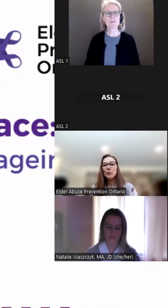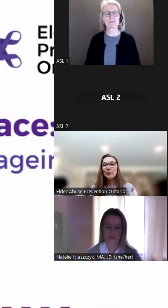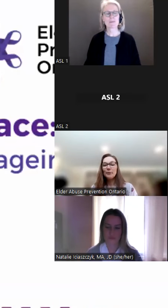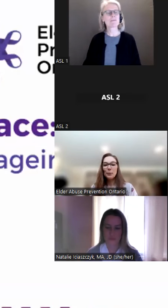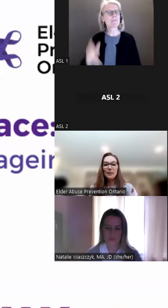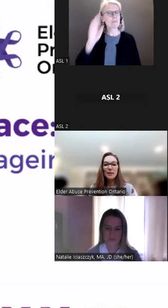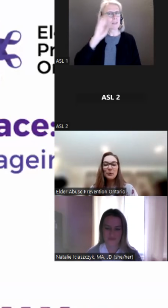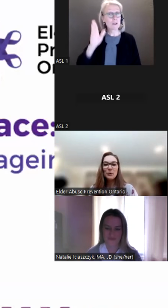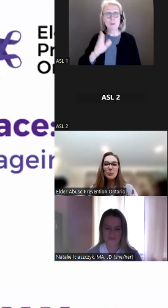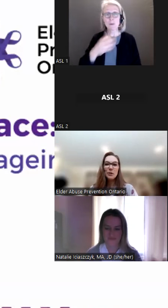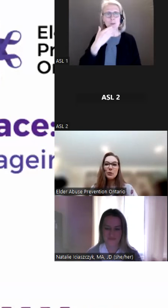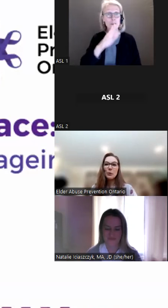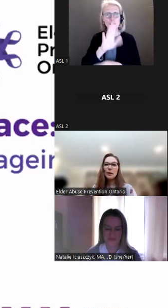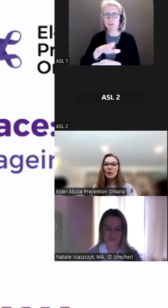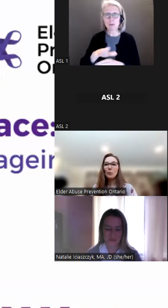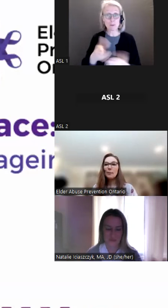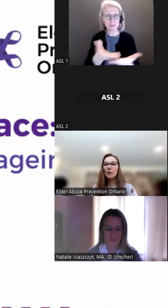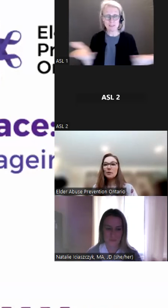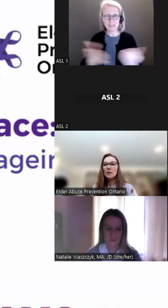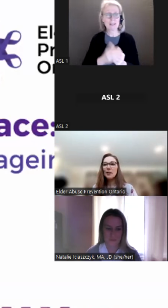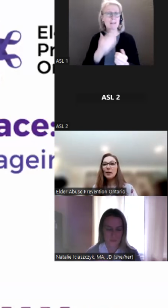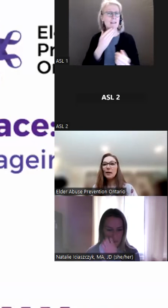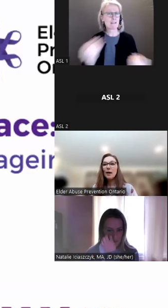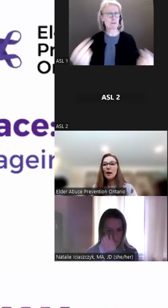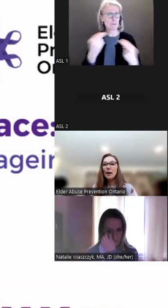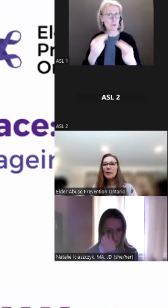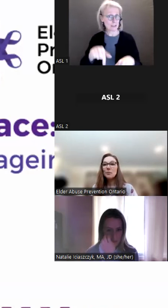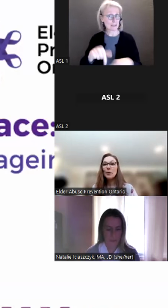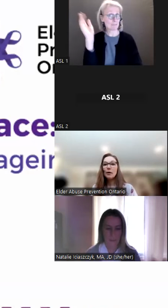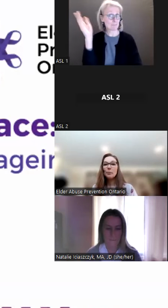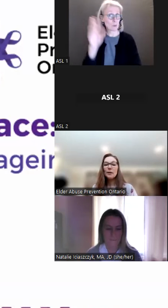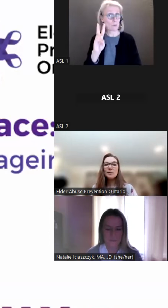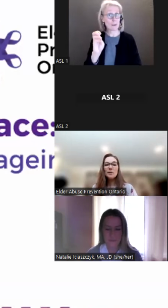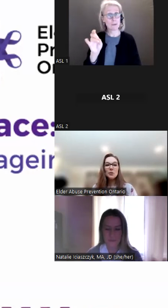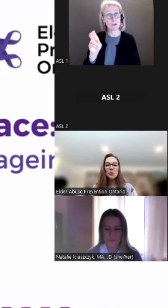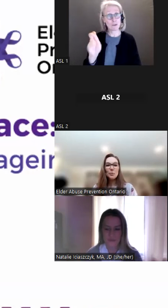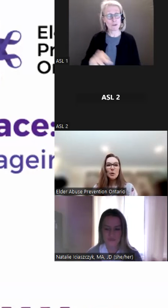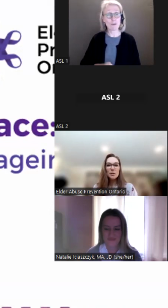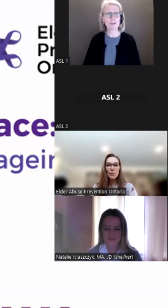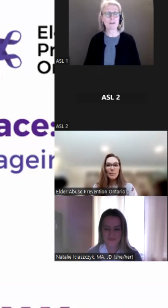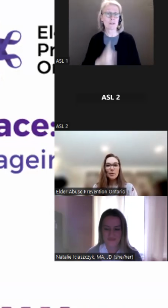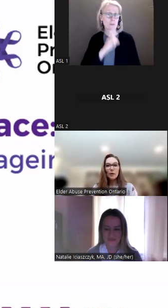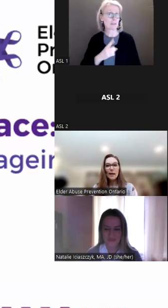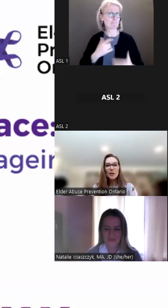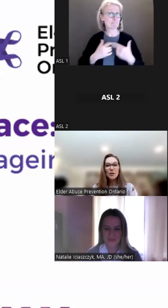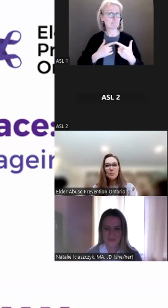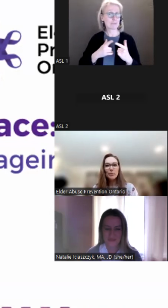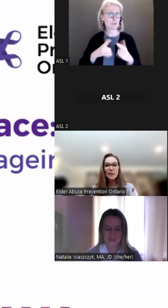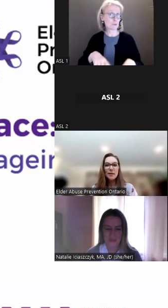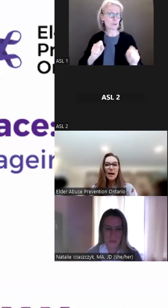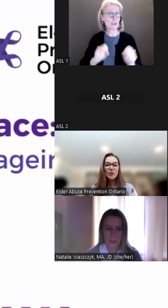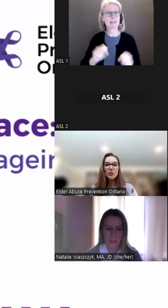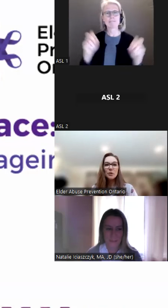Good afternoon, everyone. Thank you so much for joining our webinar today. And we are pleased to be hosting a webinar, Aging